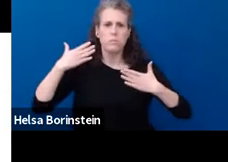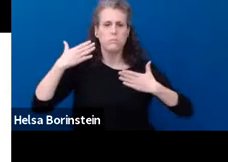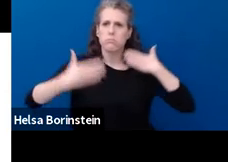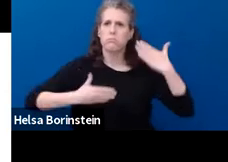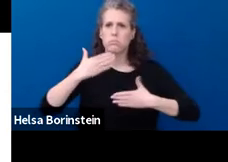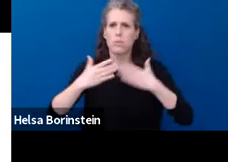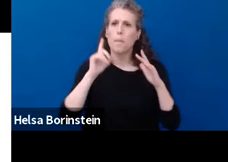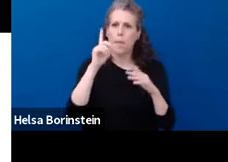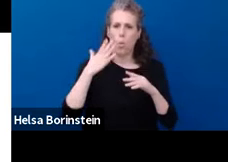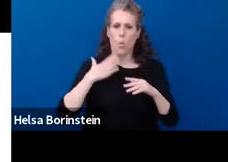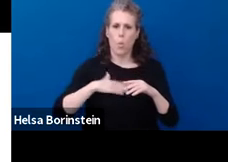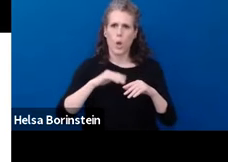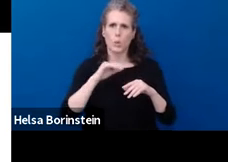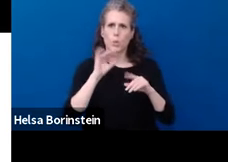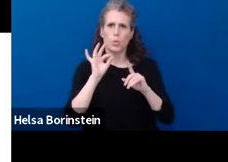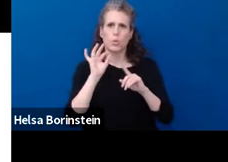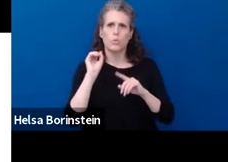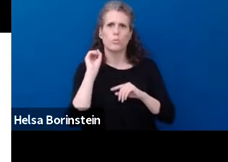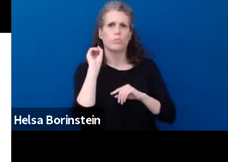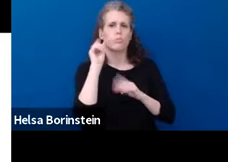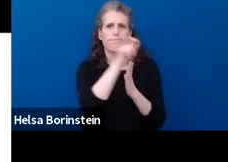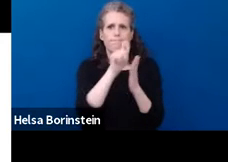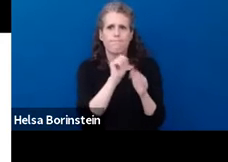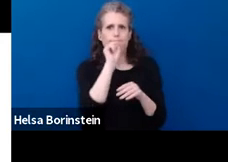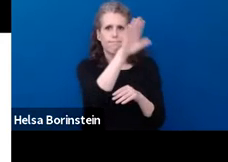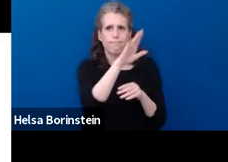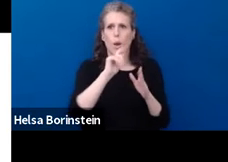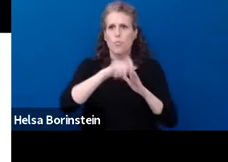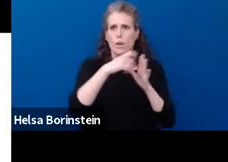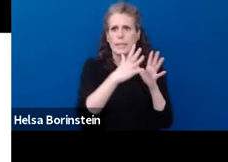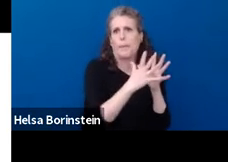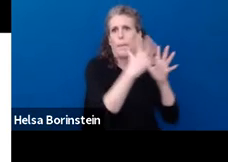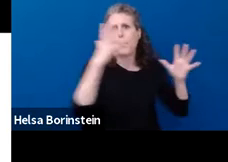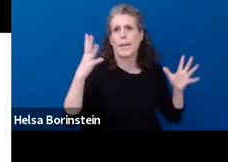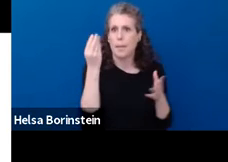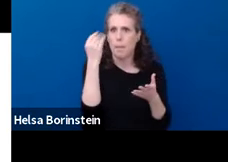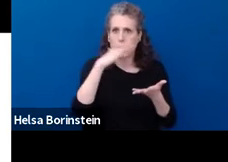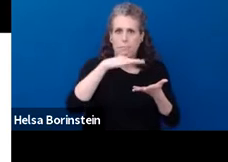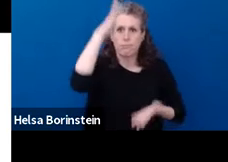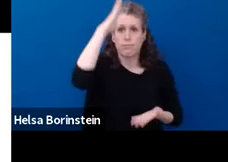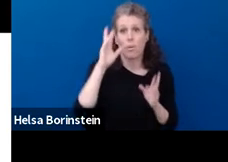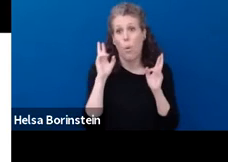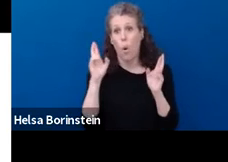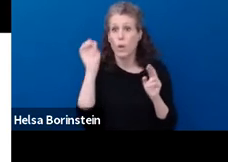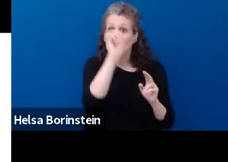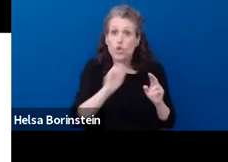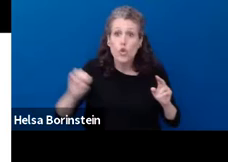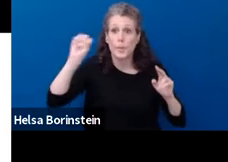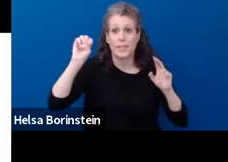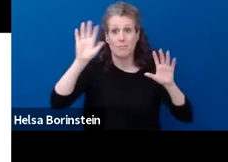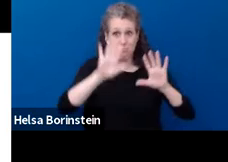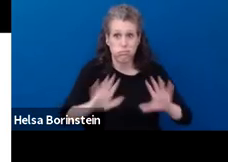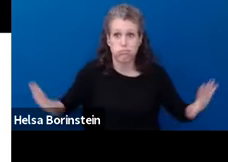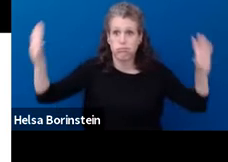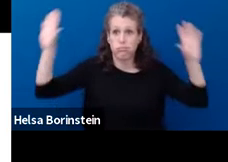a bigger project with a big budget as well. It could be at a European level, or it could be